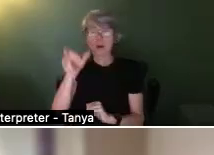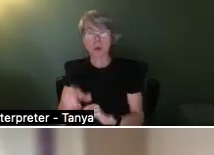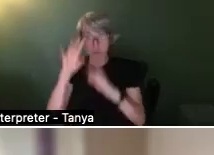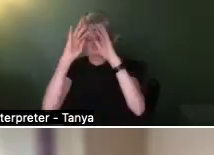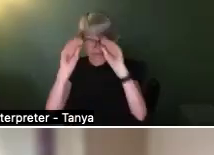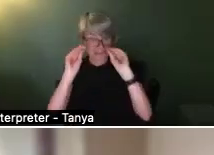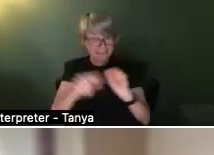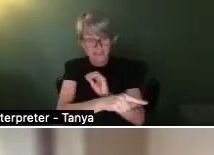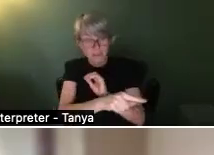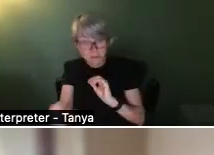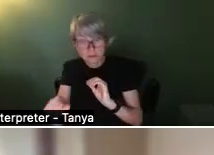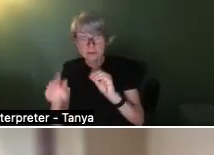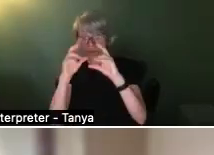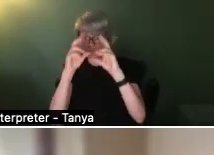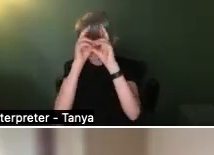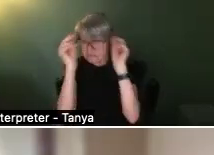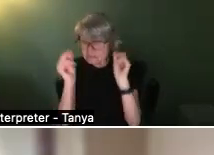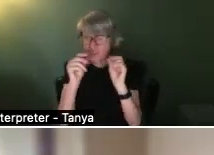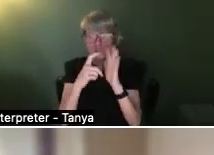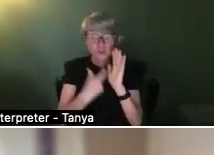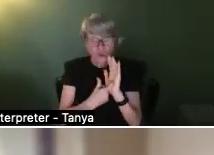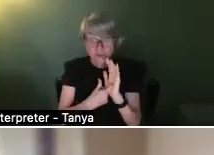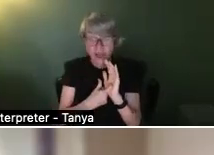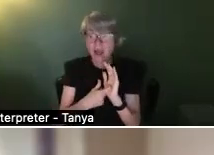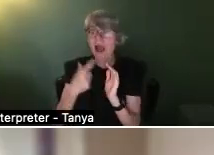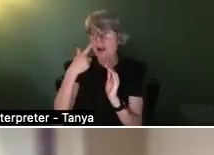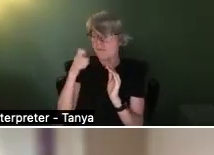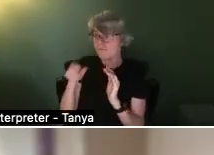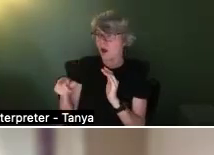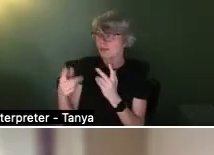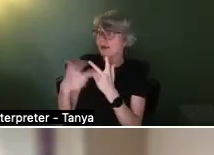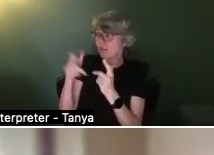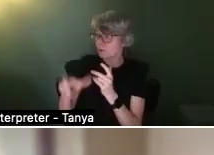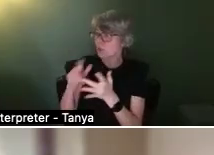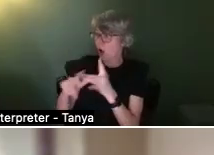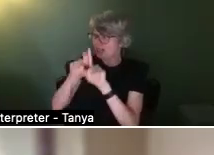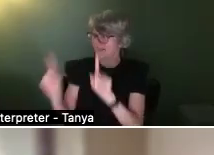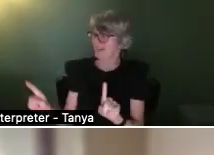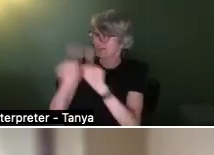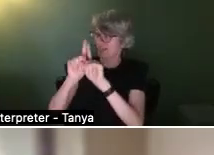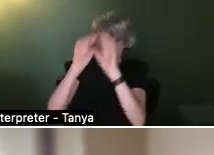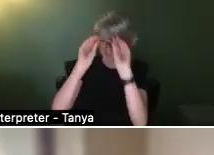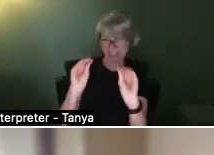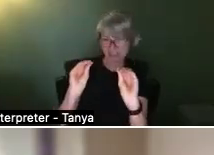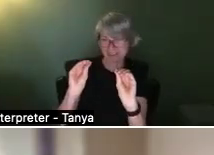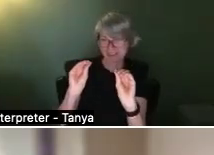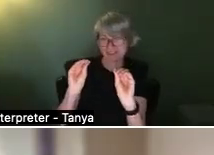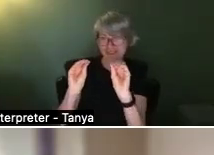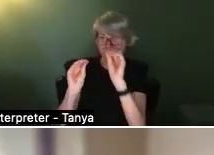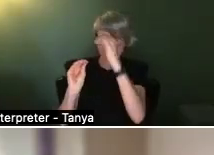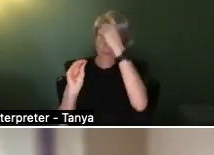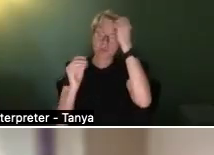experience educators. It was developed through a process of interviews and focus groups with people with intellectual disability and carers and